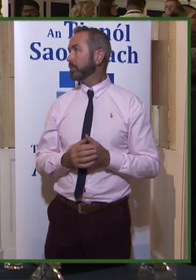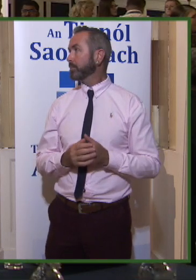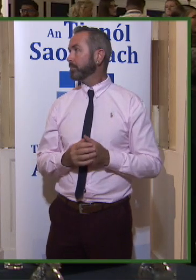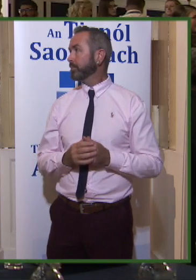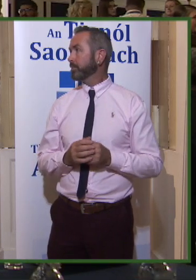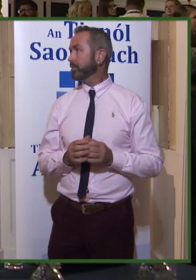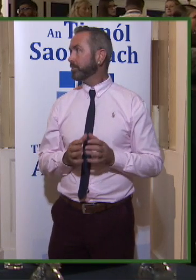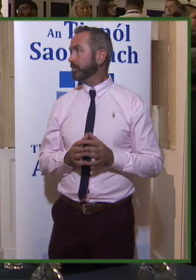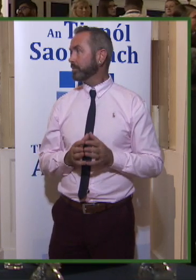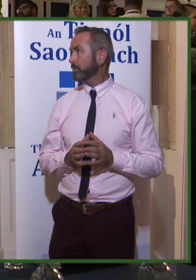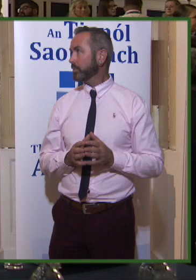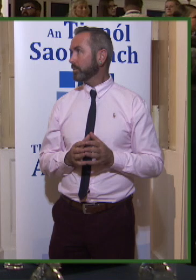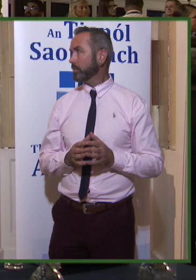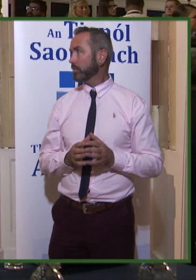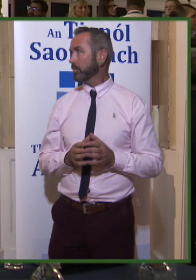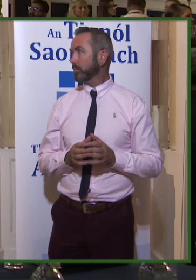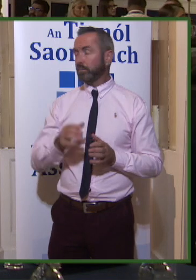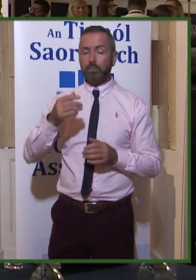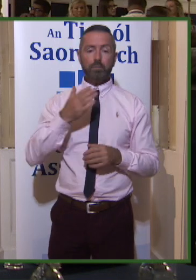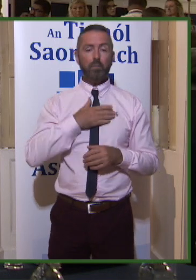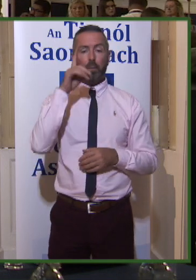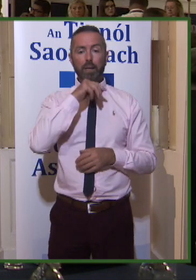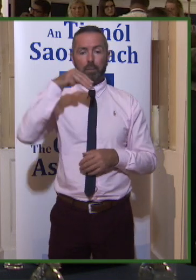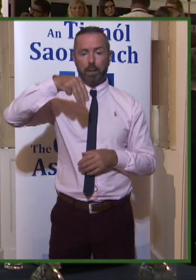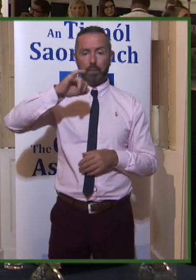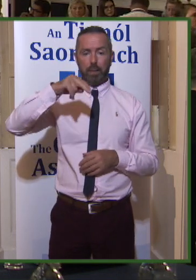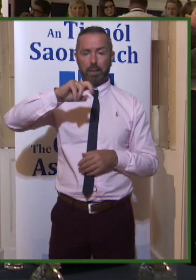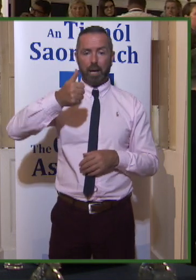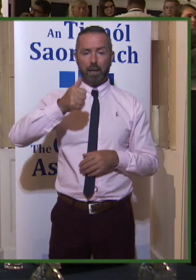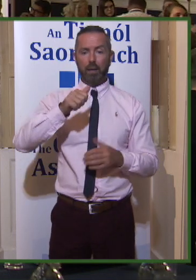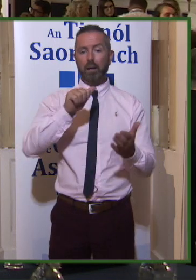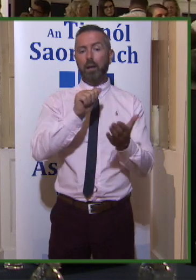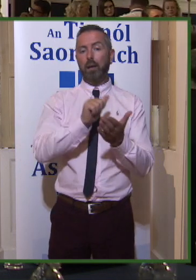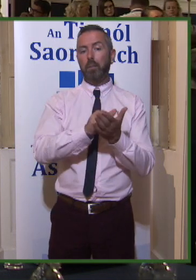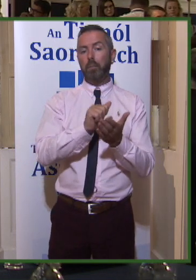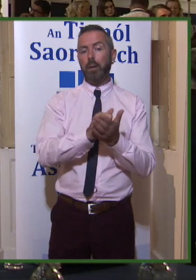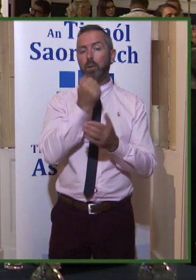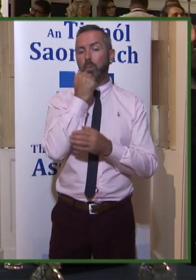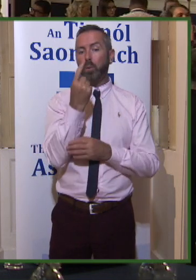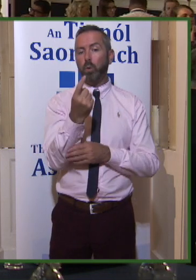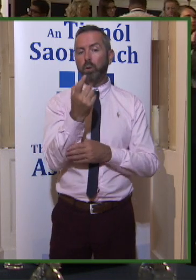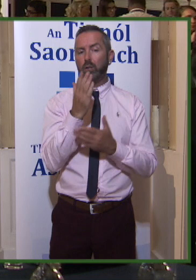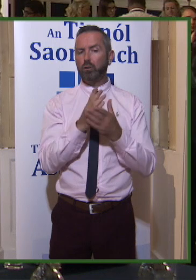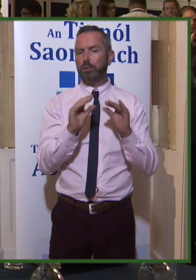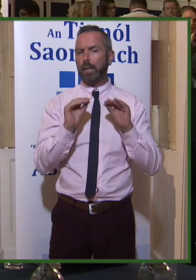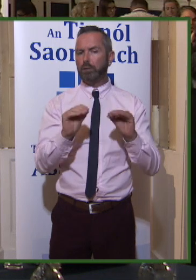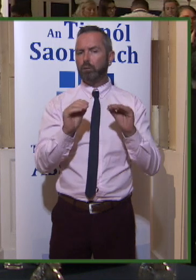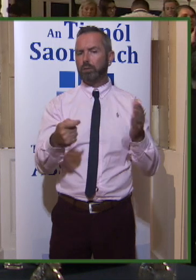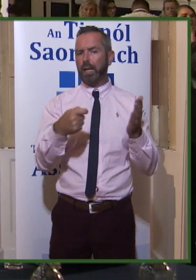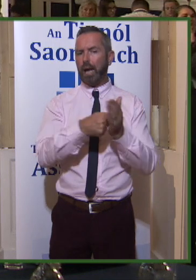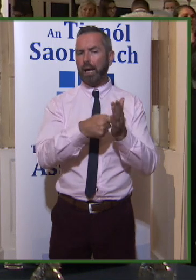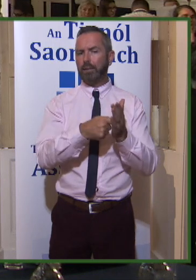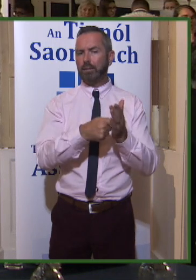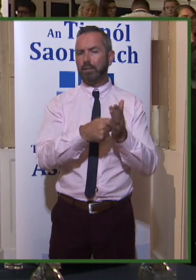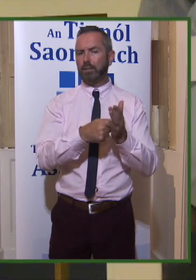Yeah. Hi, my name is Meena. The ballot paper 1, just an instruction to be inserted if it's a tick or